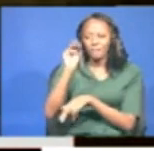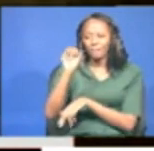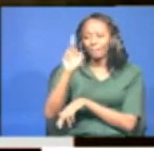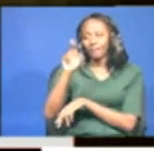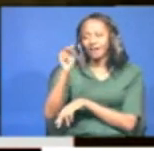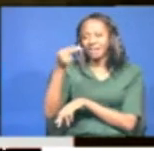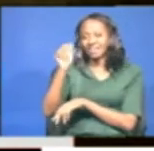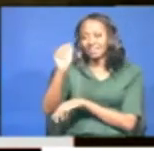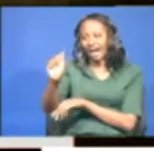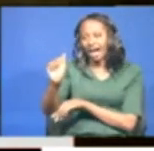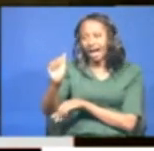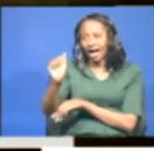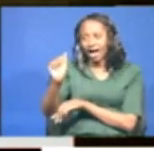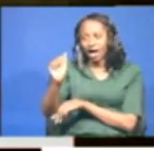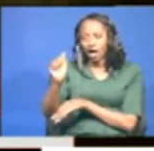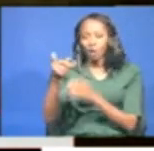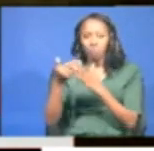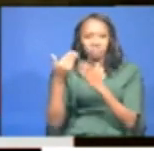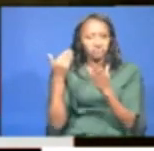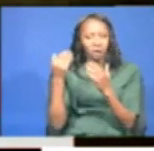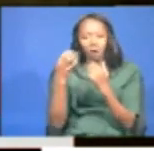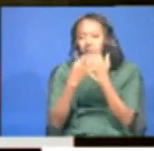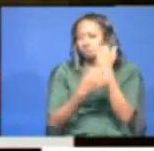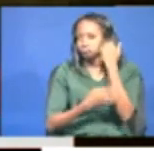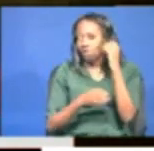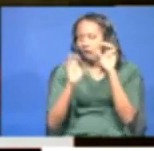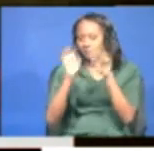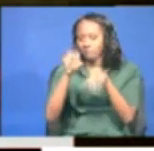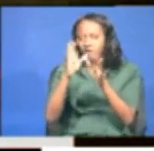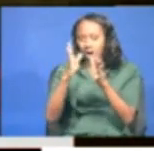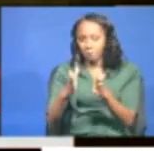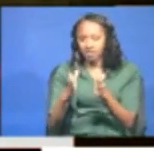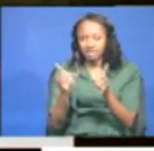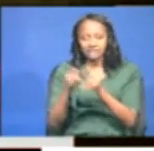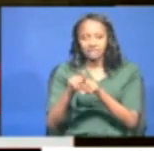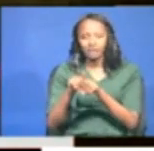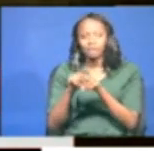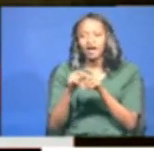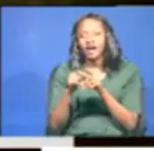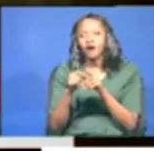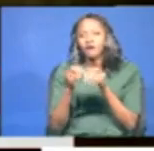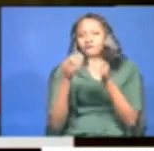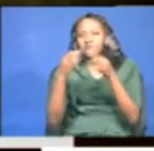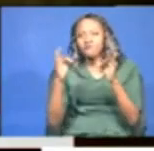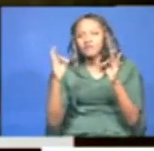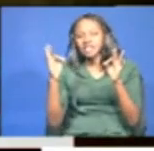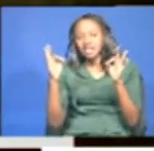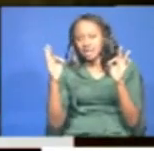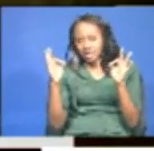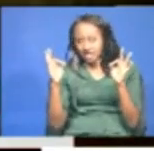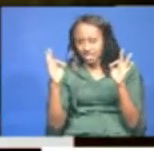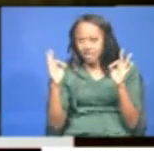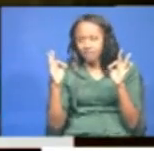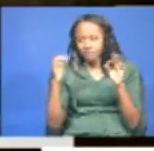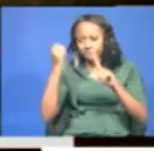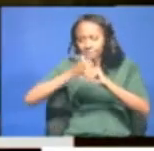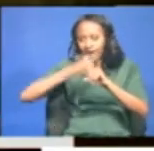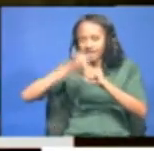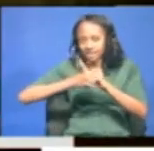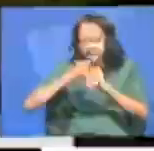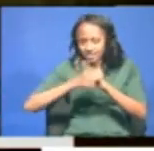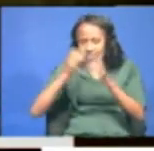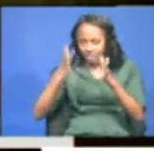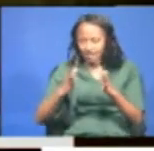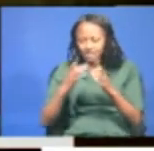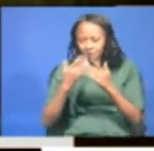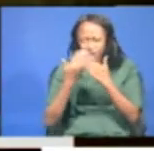were peasant farmers and ex-freedom fighters. And when they came from the forest, unlike